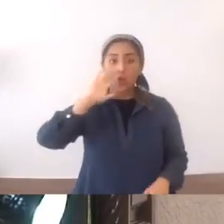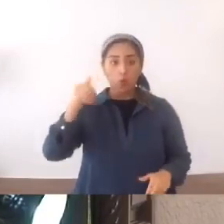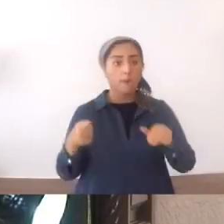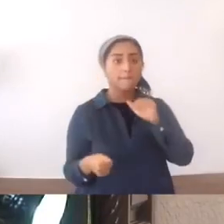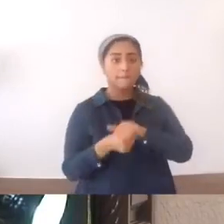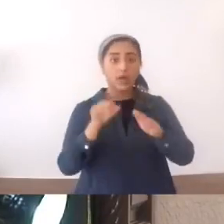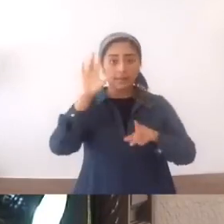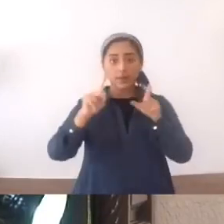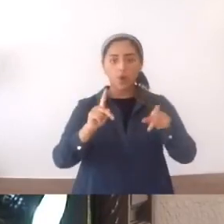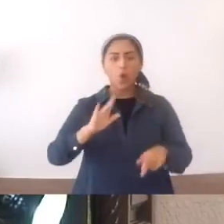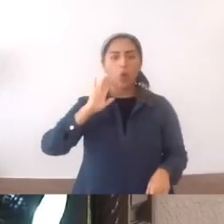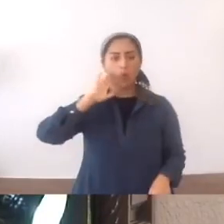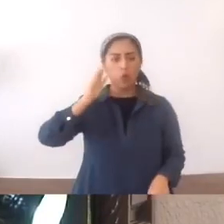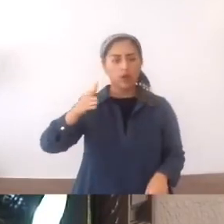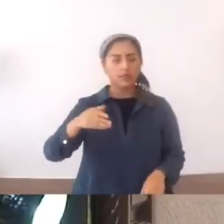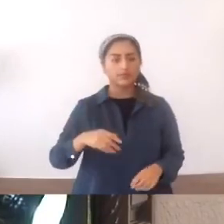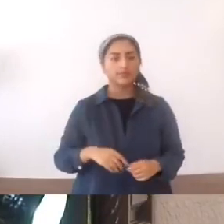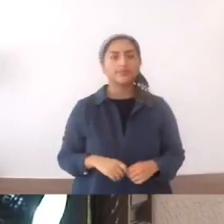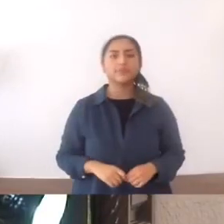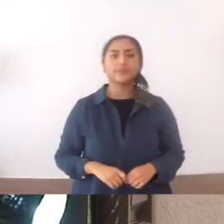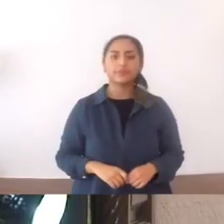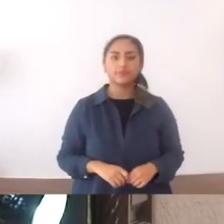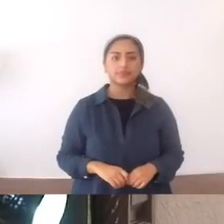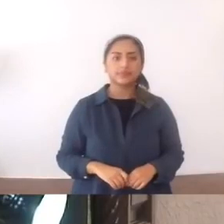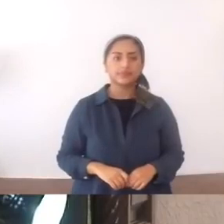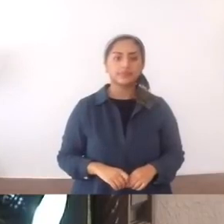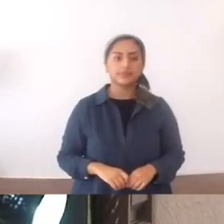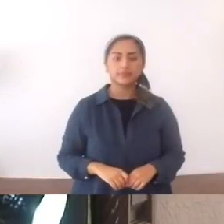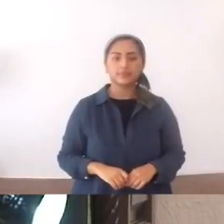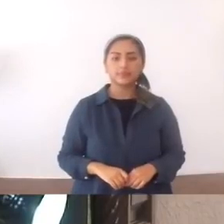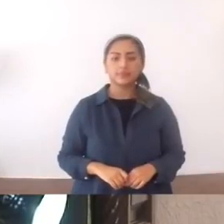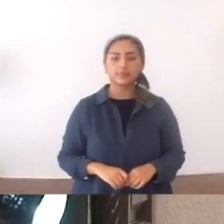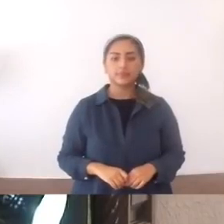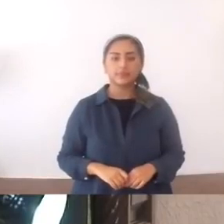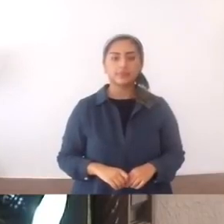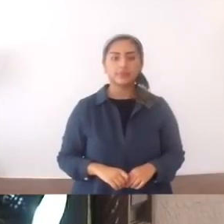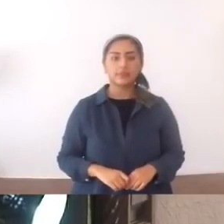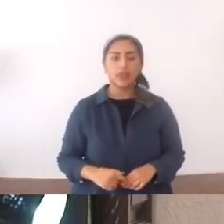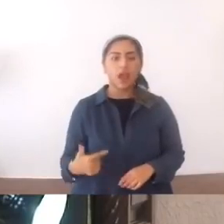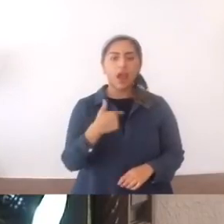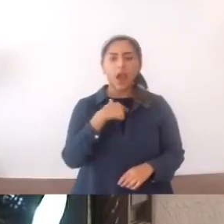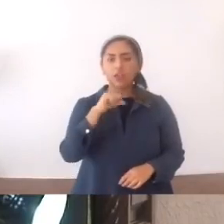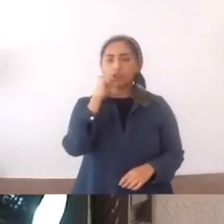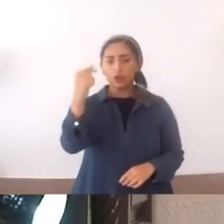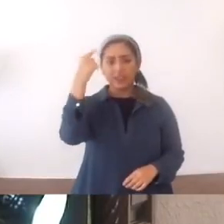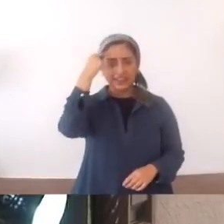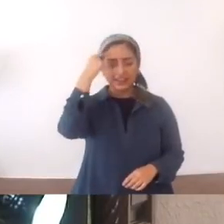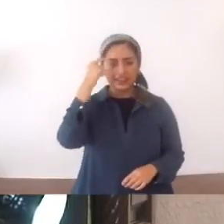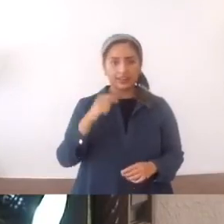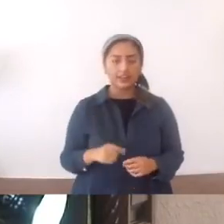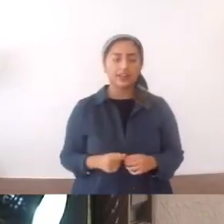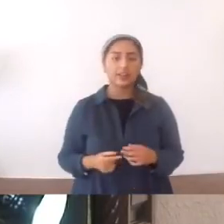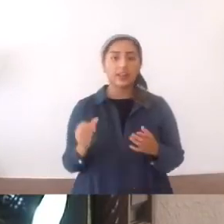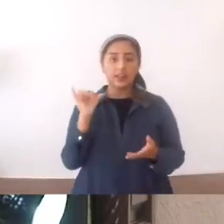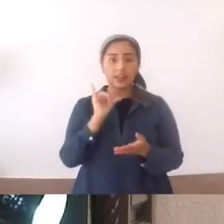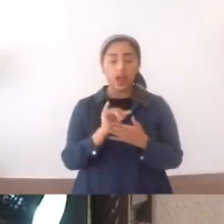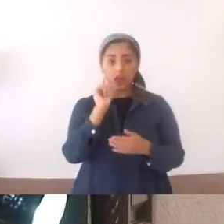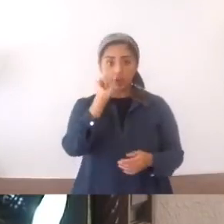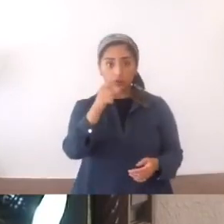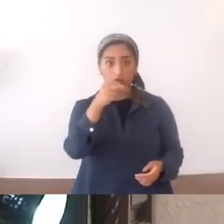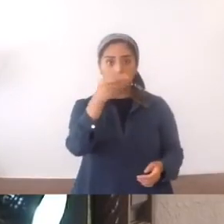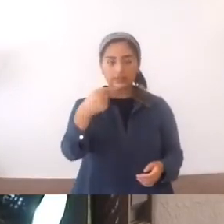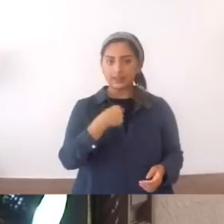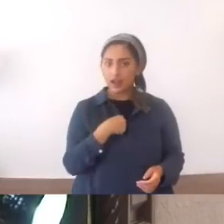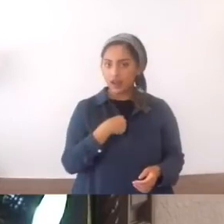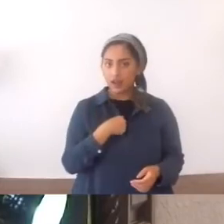Pero que de que va a guardar al pueblo, lo But va a that guardar. He is going to keep His people is that He is going to keep His people. Yo no creo I don't que